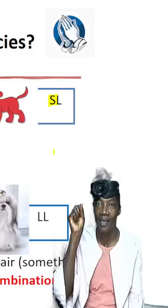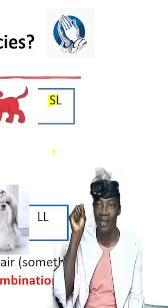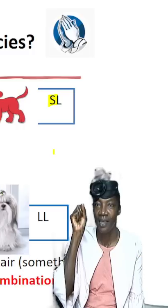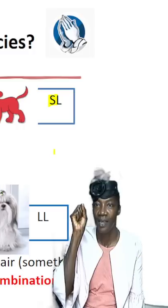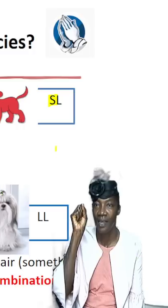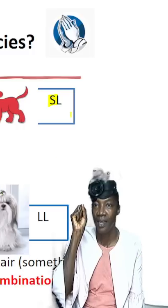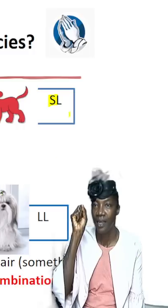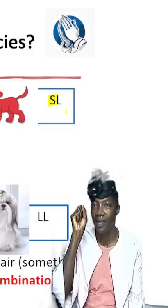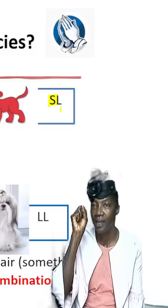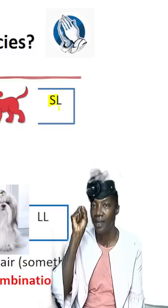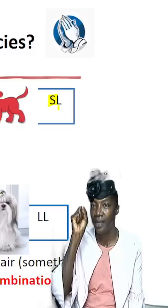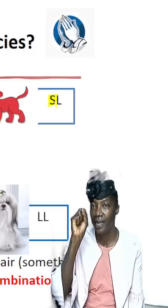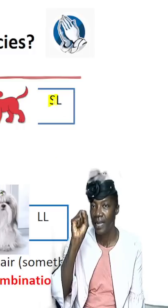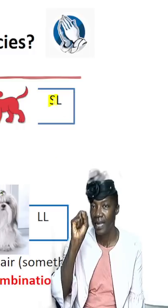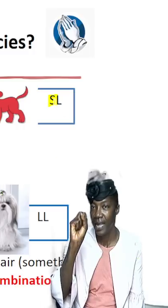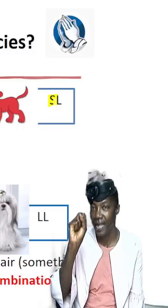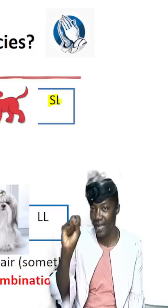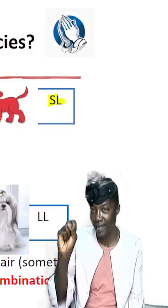and a L gene.